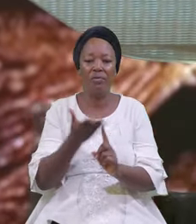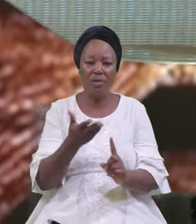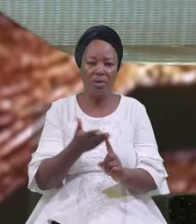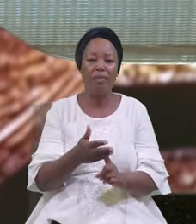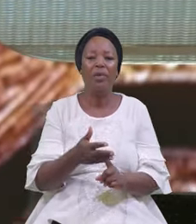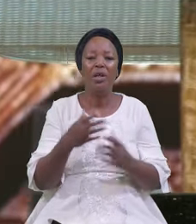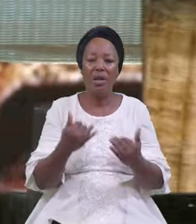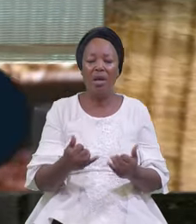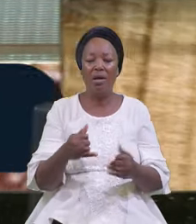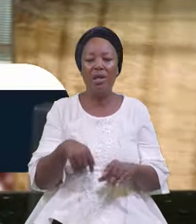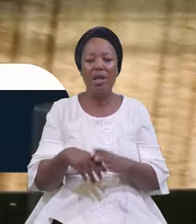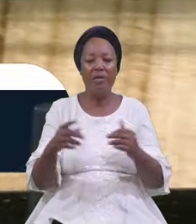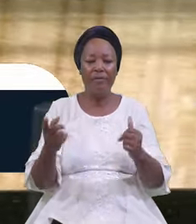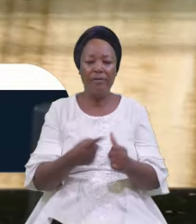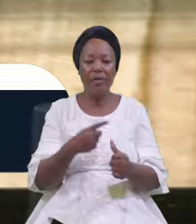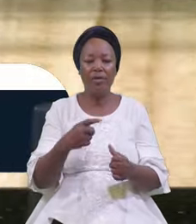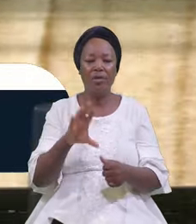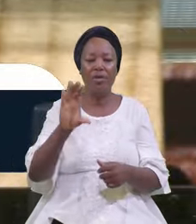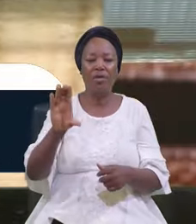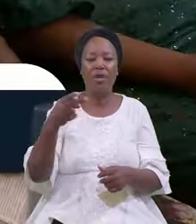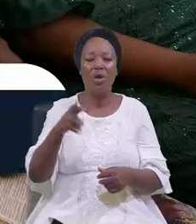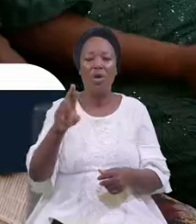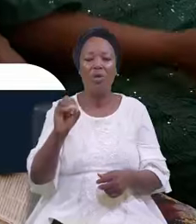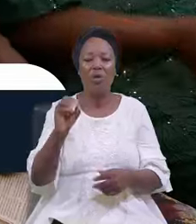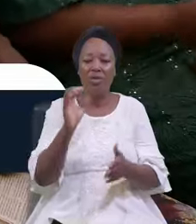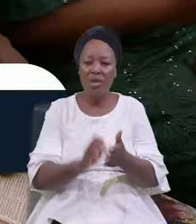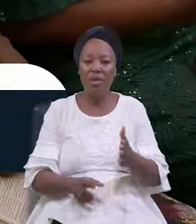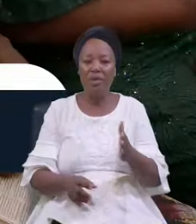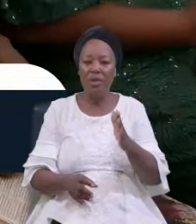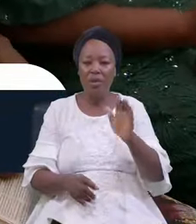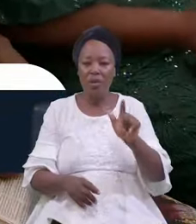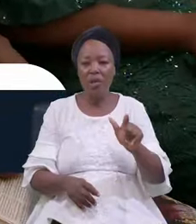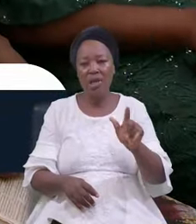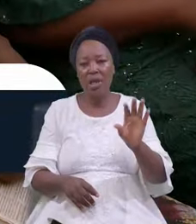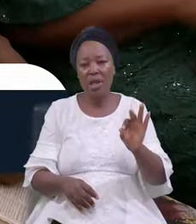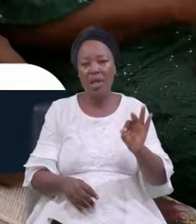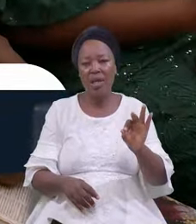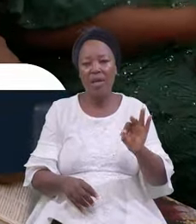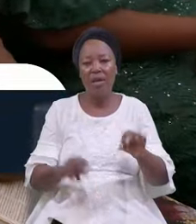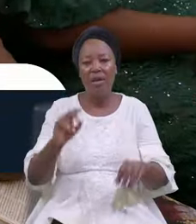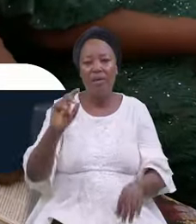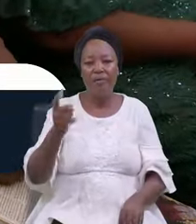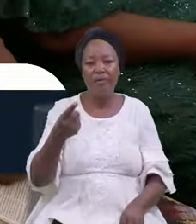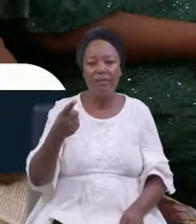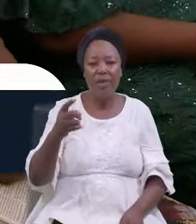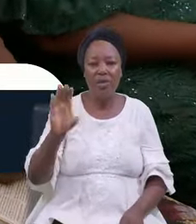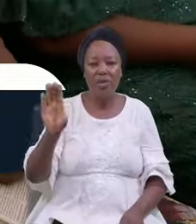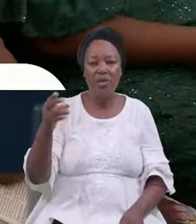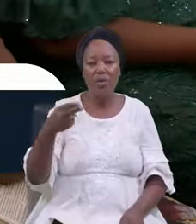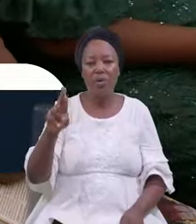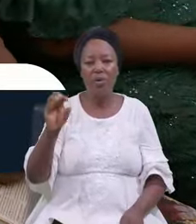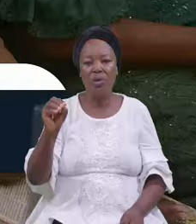in 1 Chronicles chapter 29. In 1 Chronicles chapter 29, I'm reading